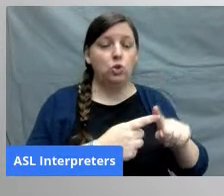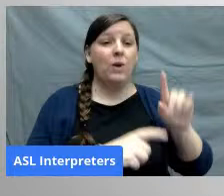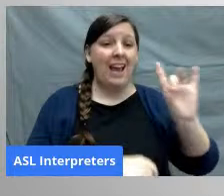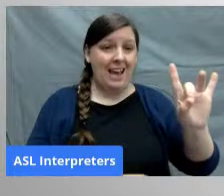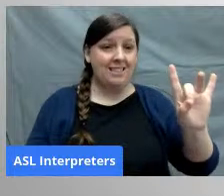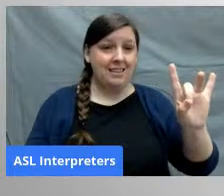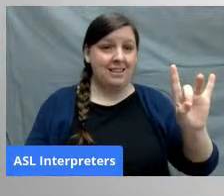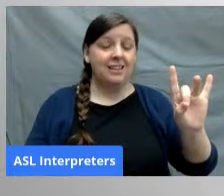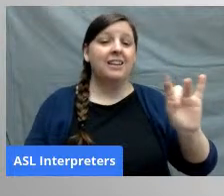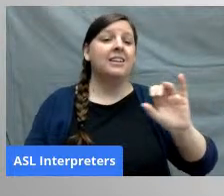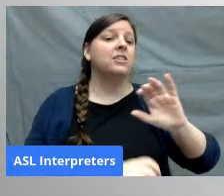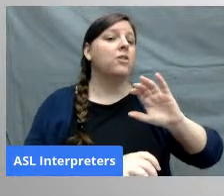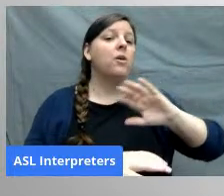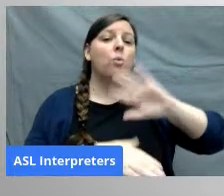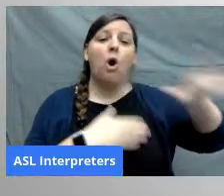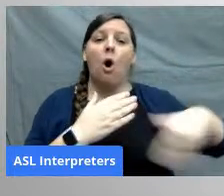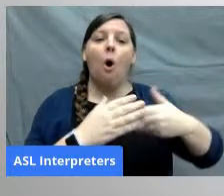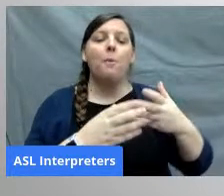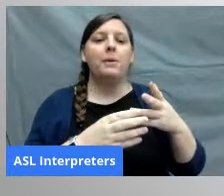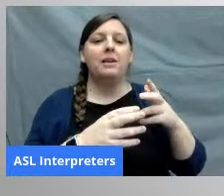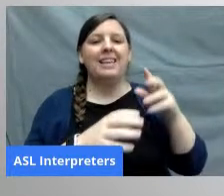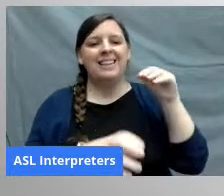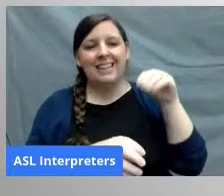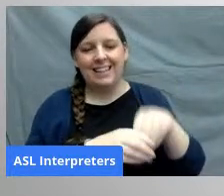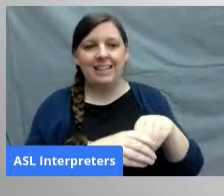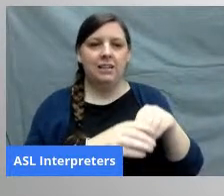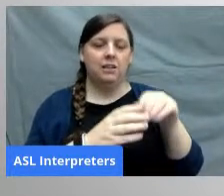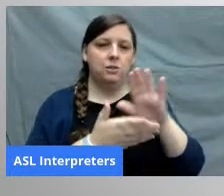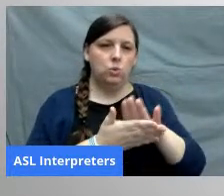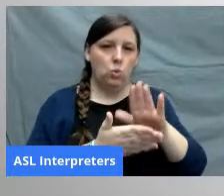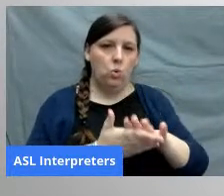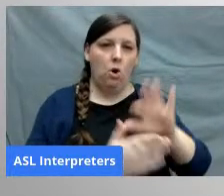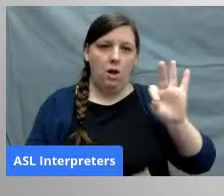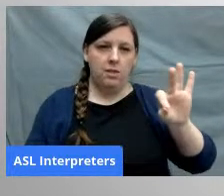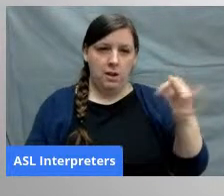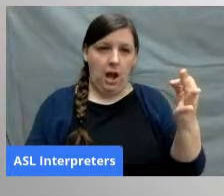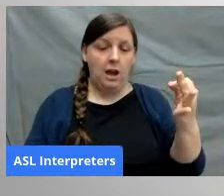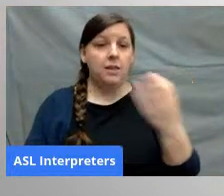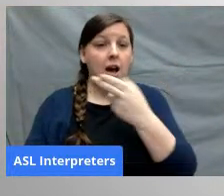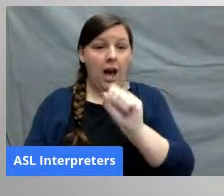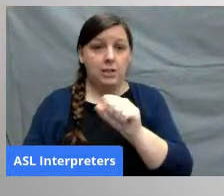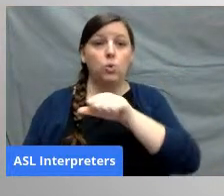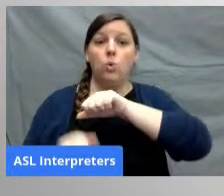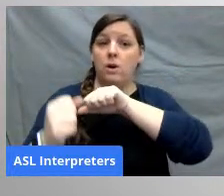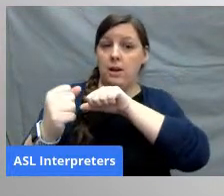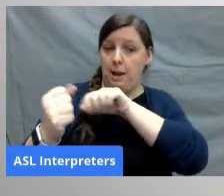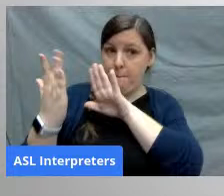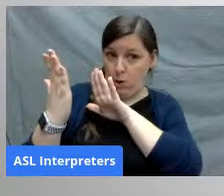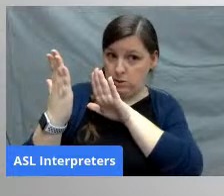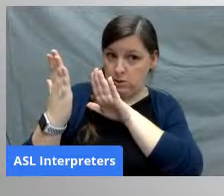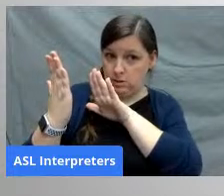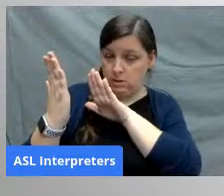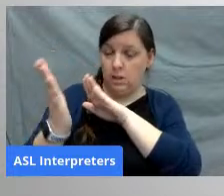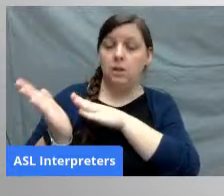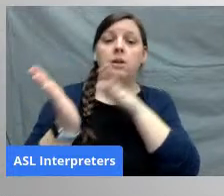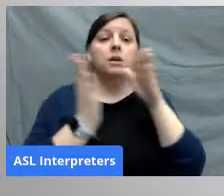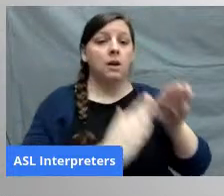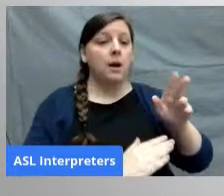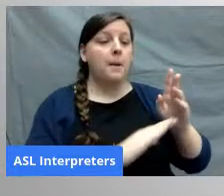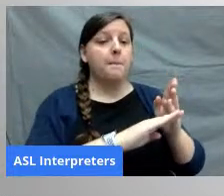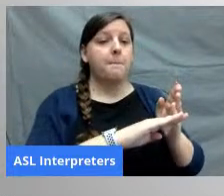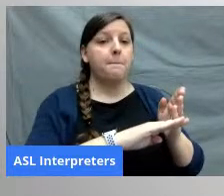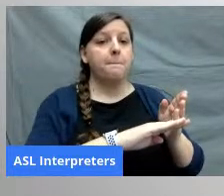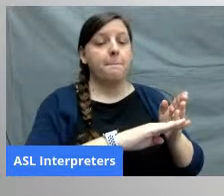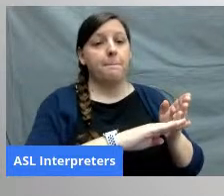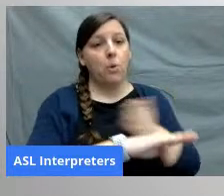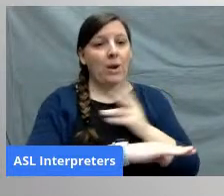will all be in school on the 9th. High school will be in person, pre-K through 8 will be virtual, and all students